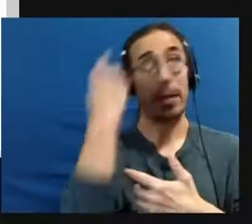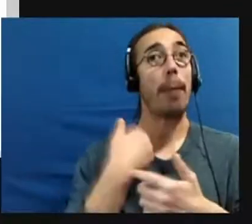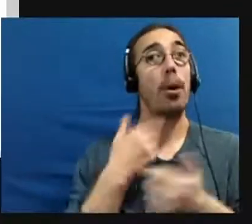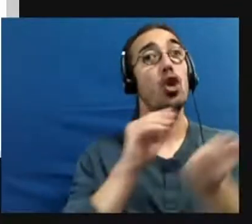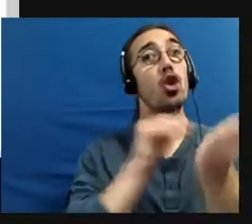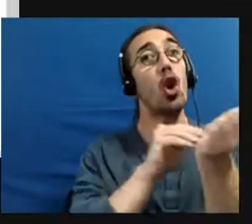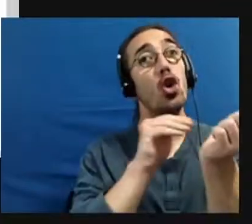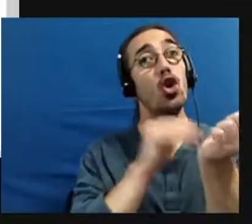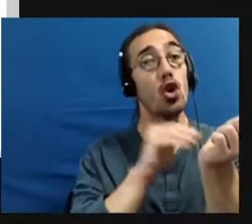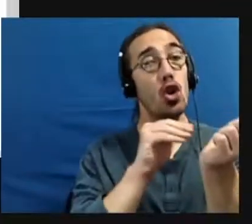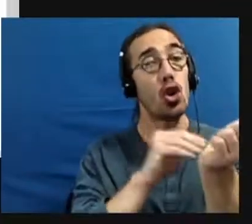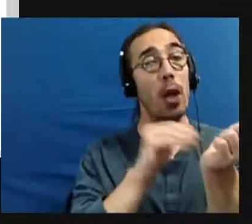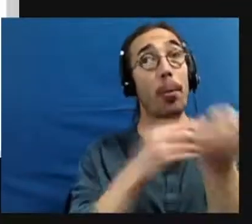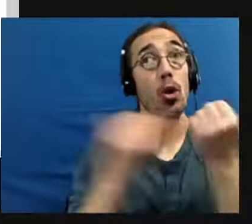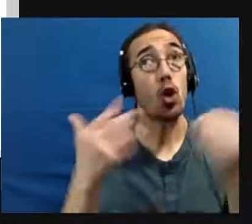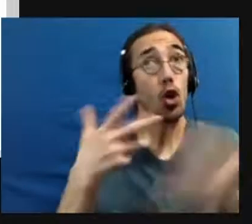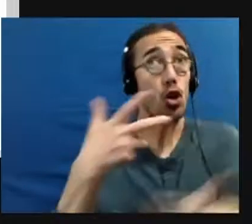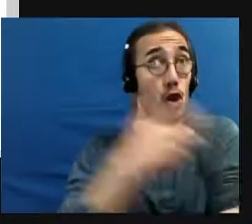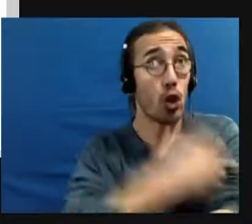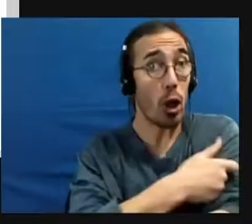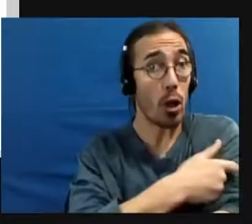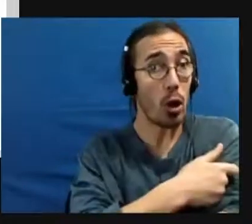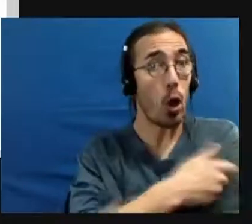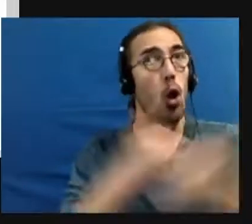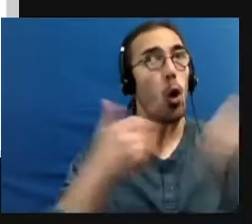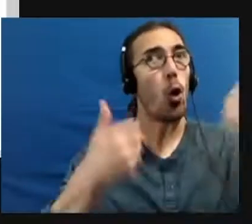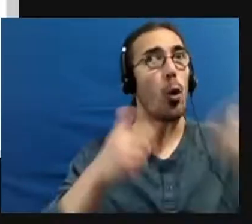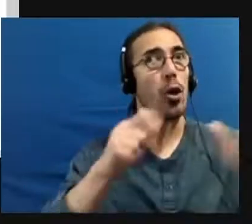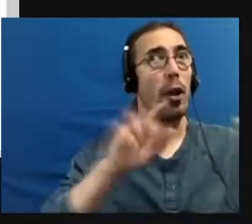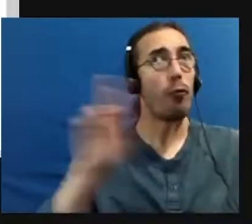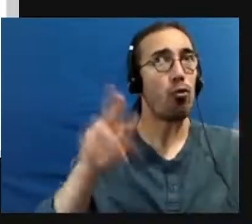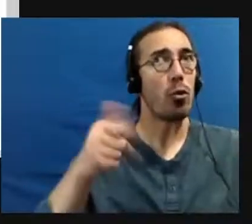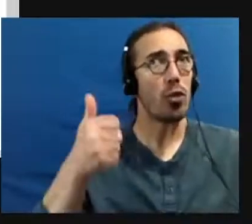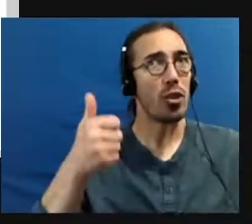you an injection, what sound do you make?